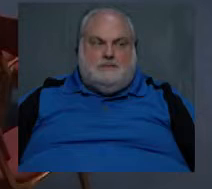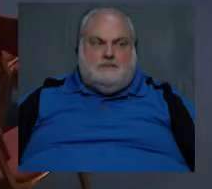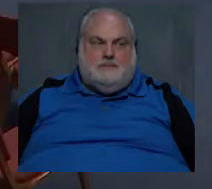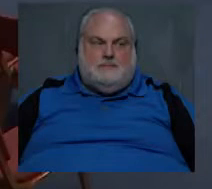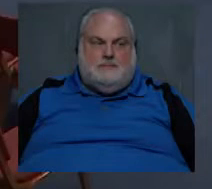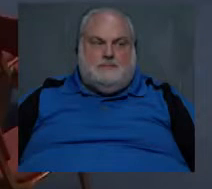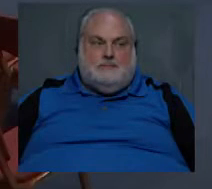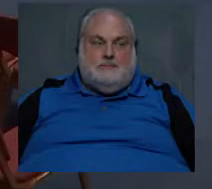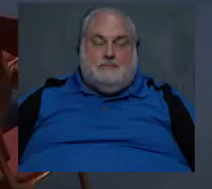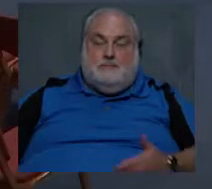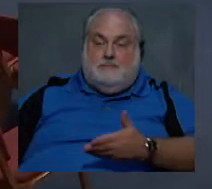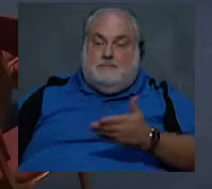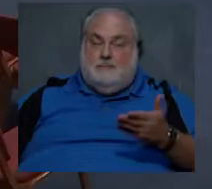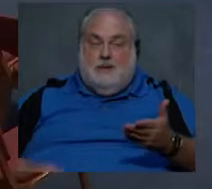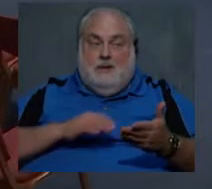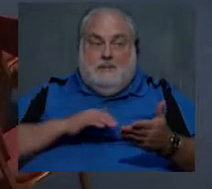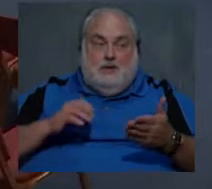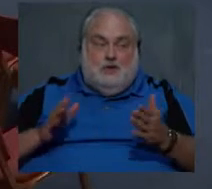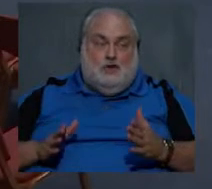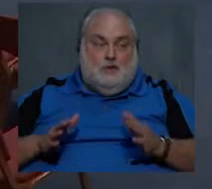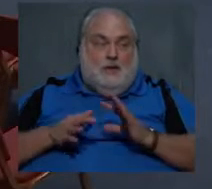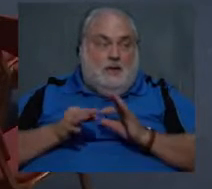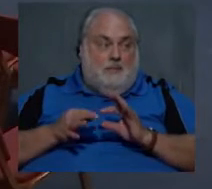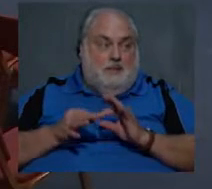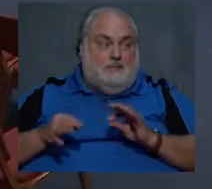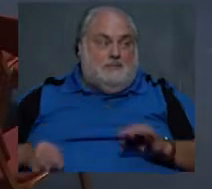Other commissioners? Comments?